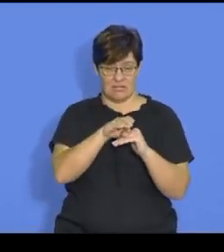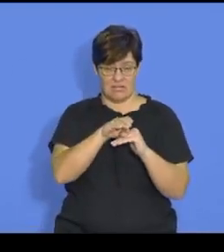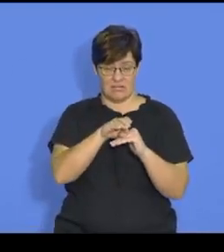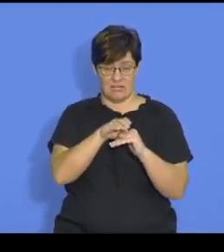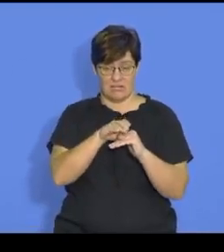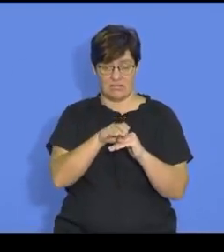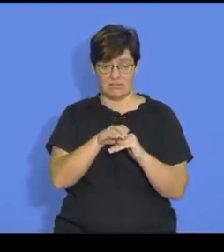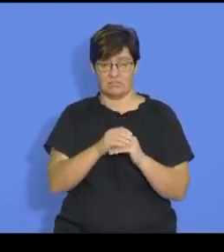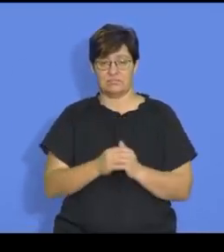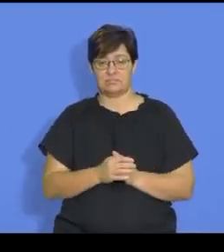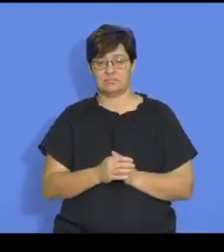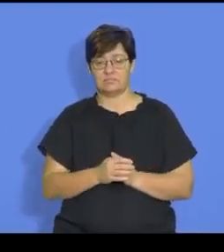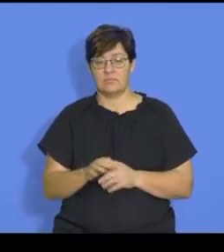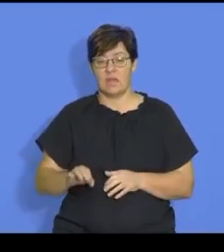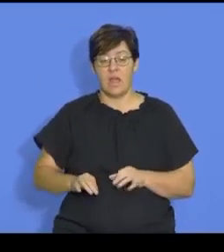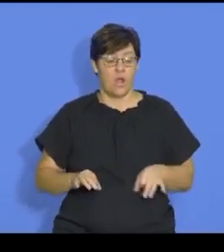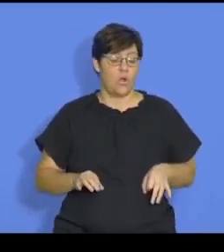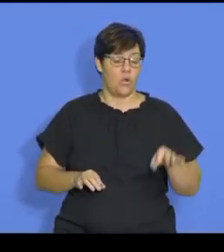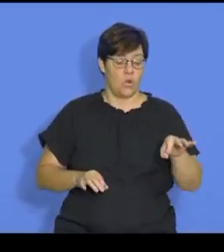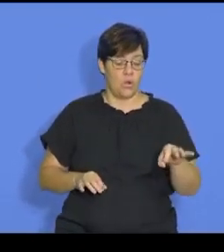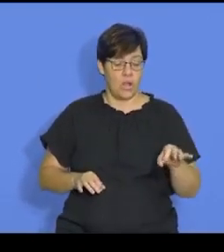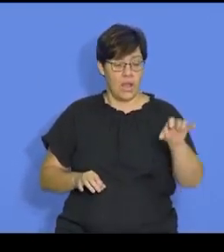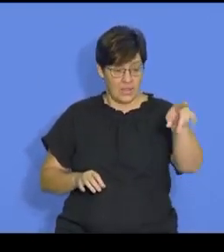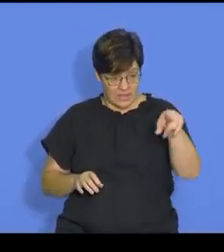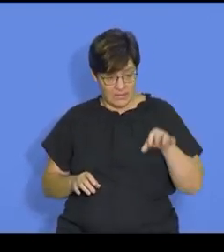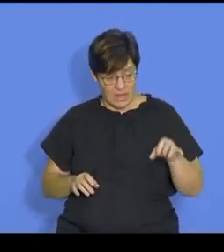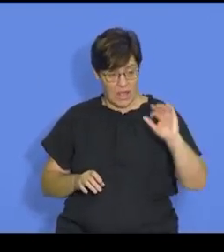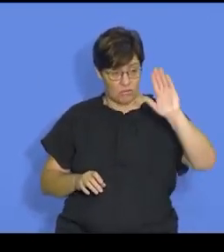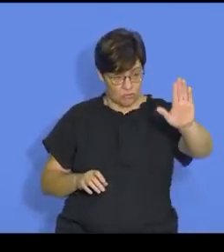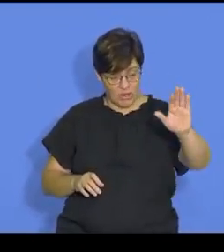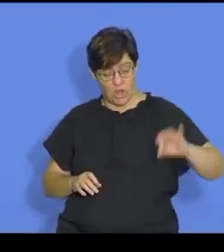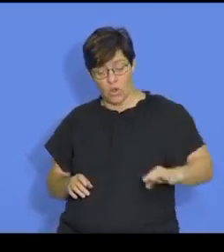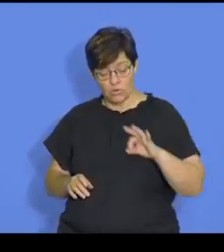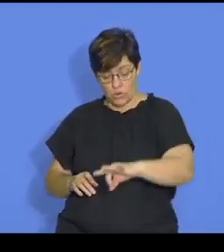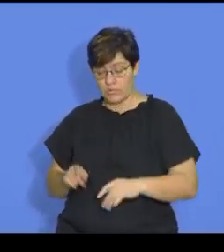capital that was contributed